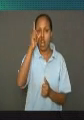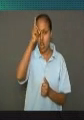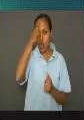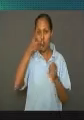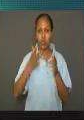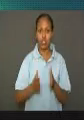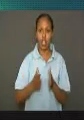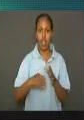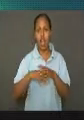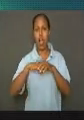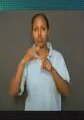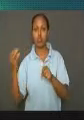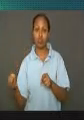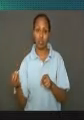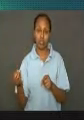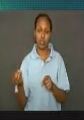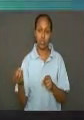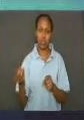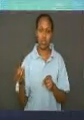logical output.